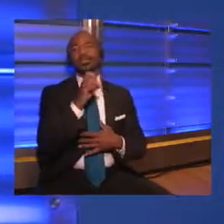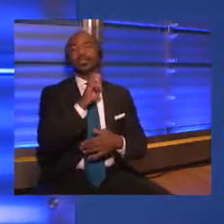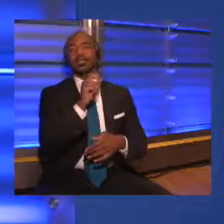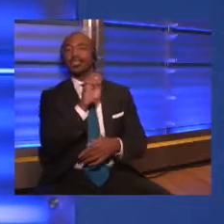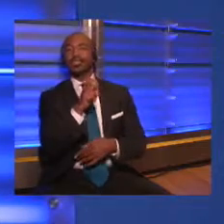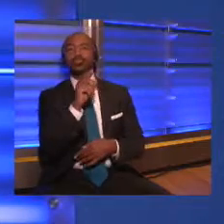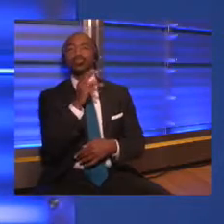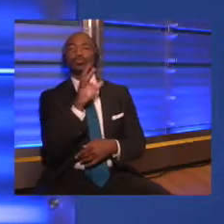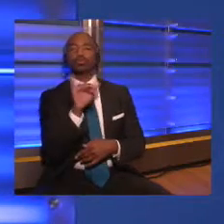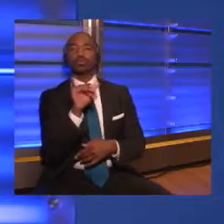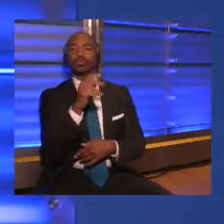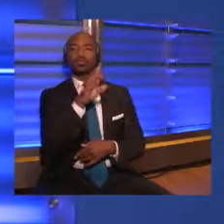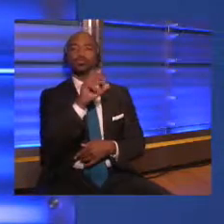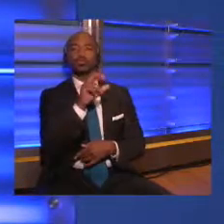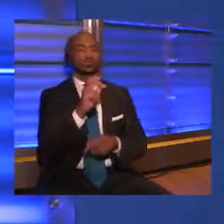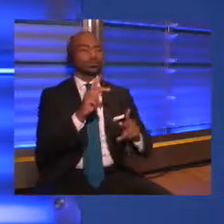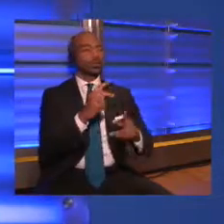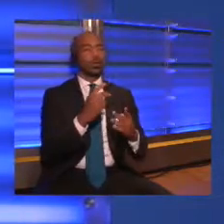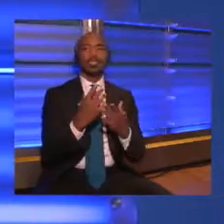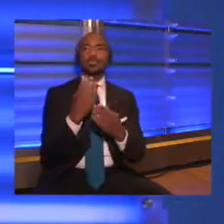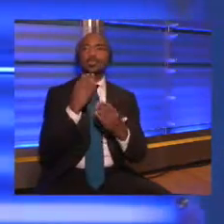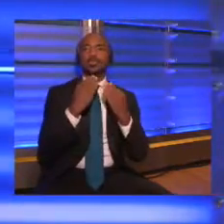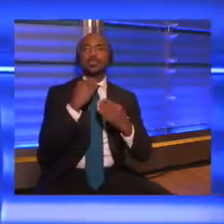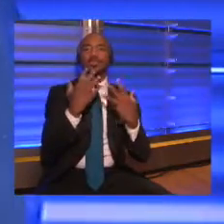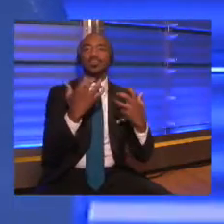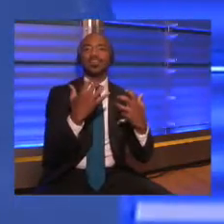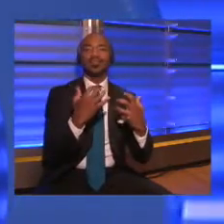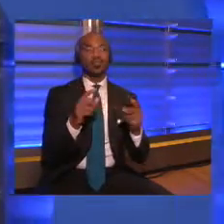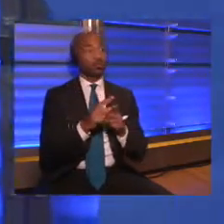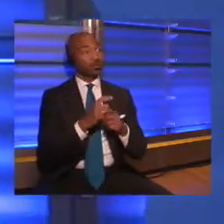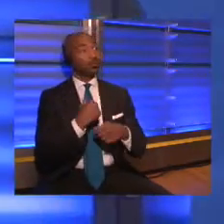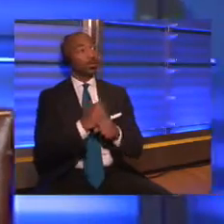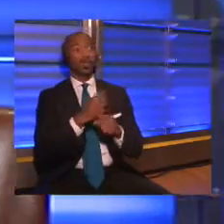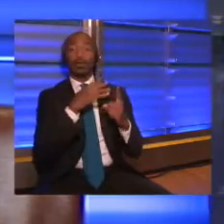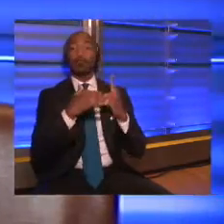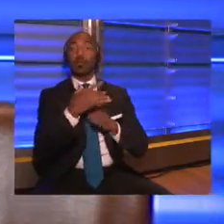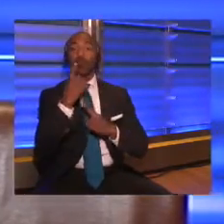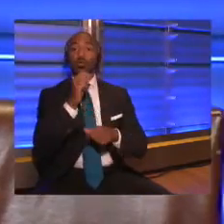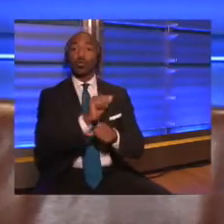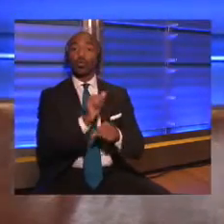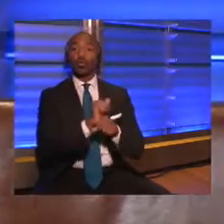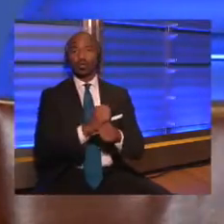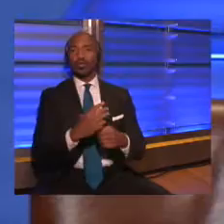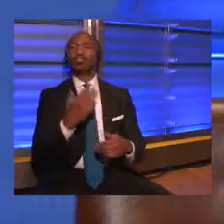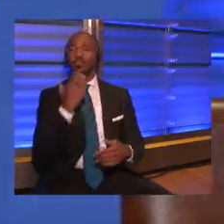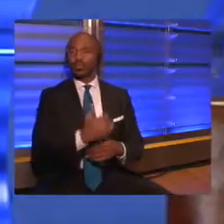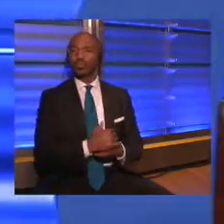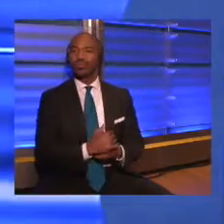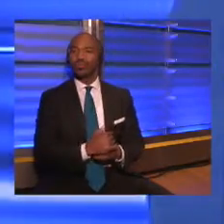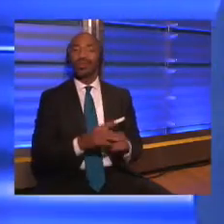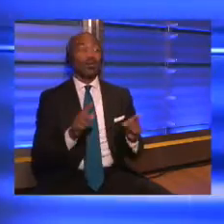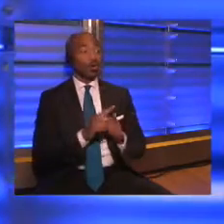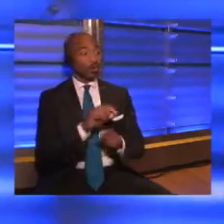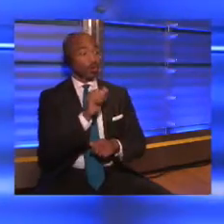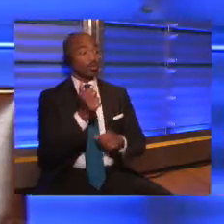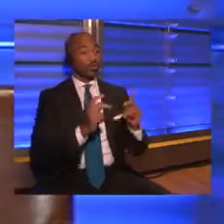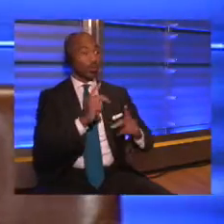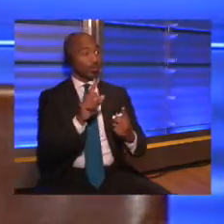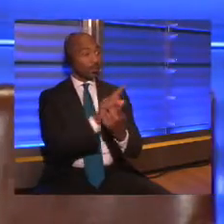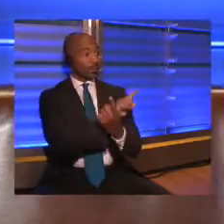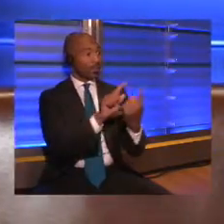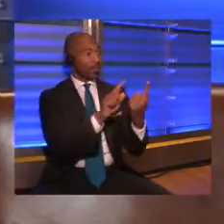to eat. It was about creating a great place to work. It was about inspiring adventure in everyone that we